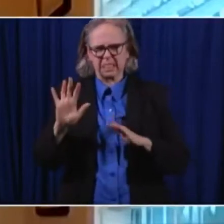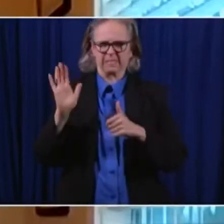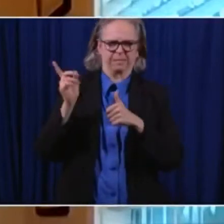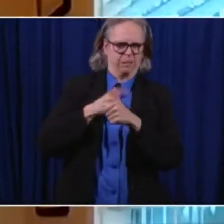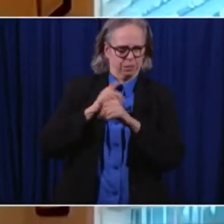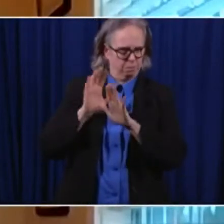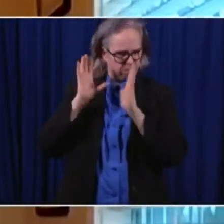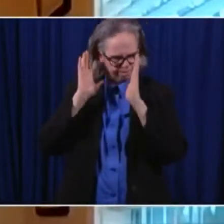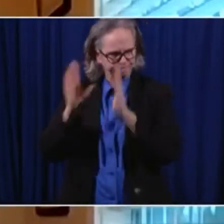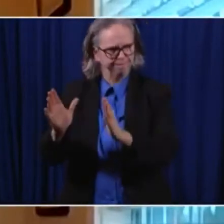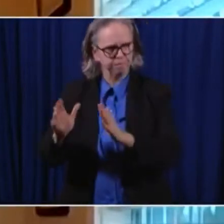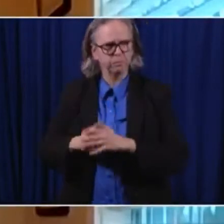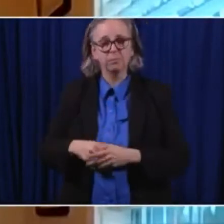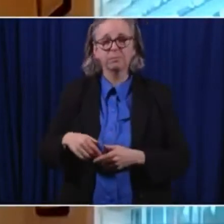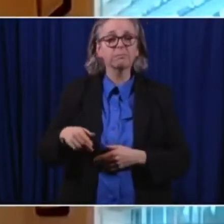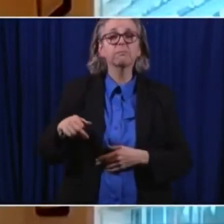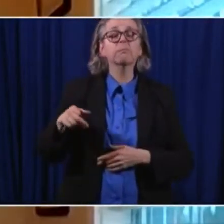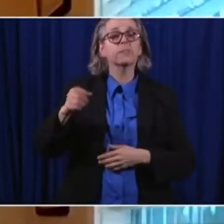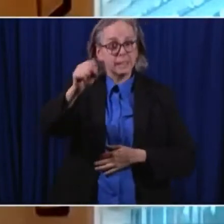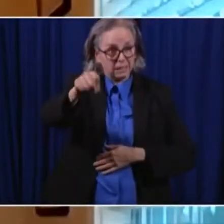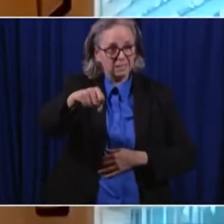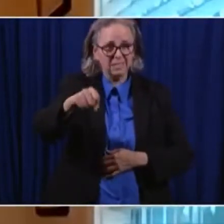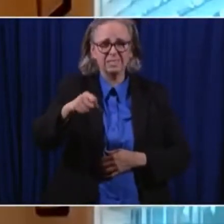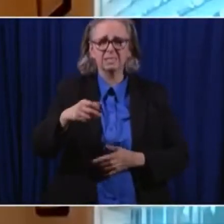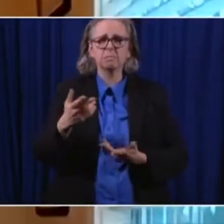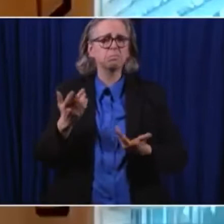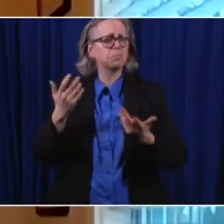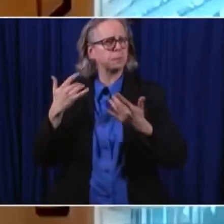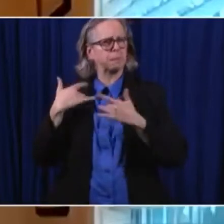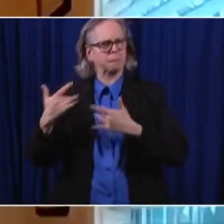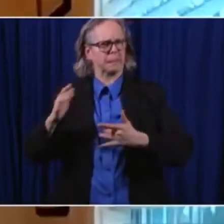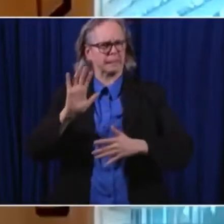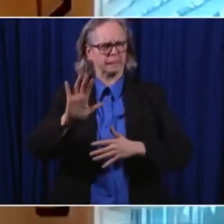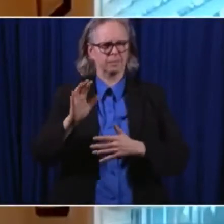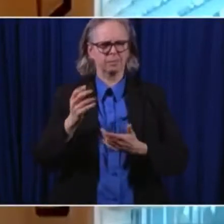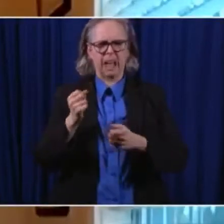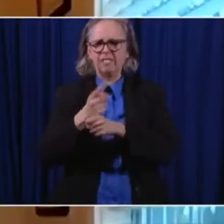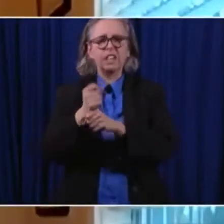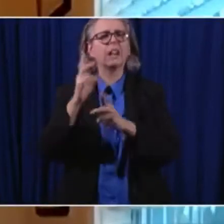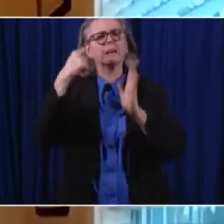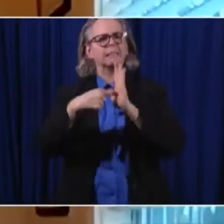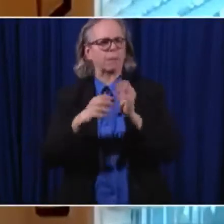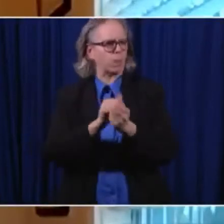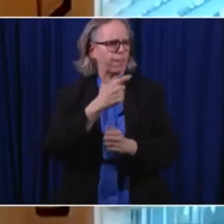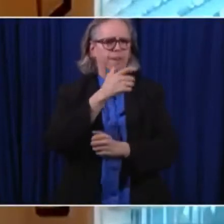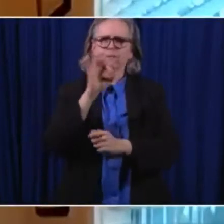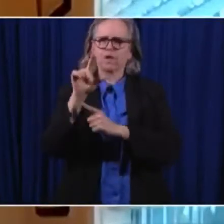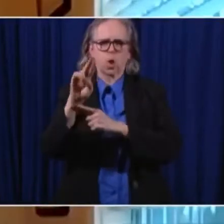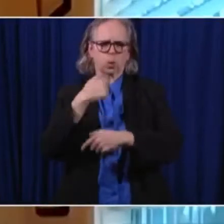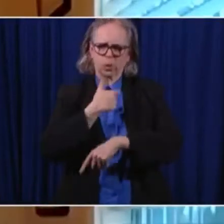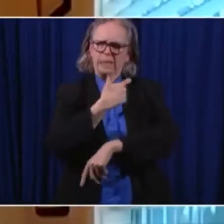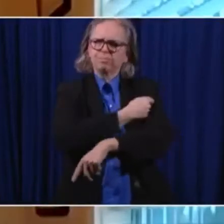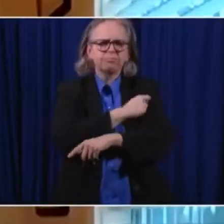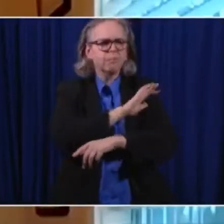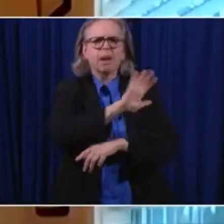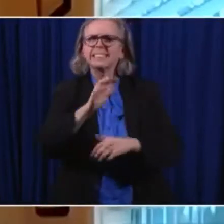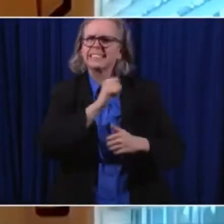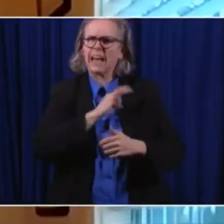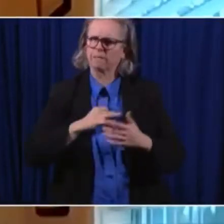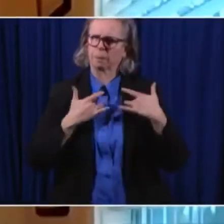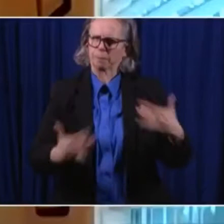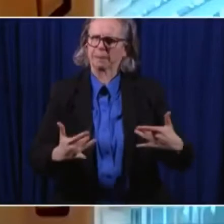their workforce in large number every year as part of their effort with flu. And they've been involved with that